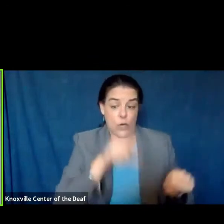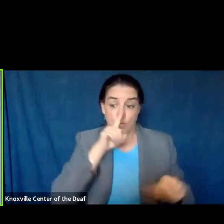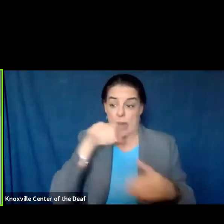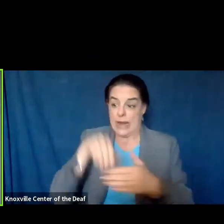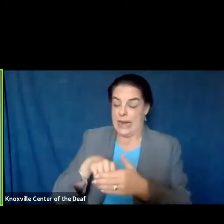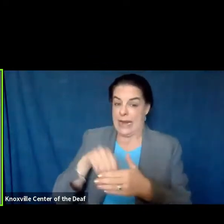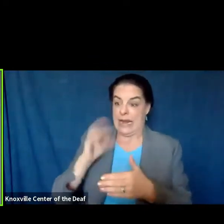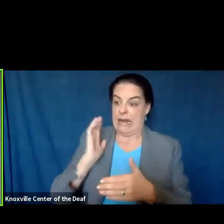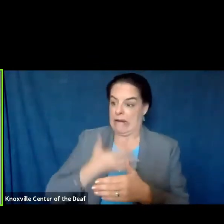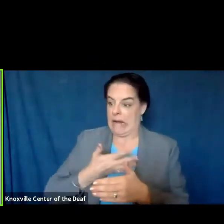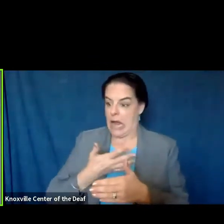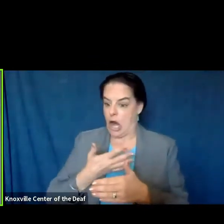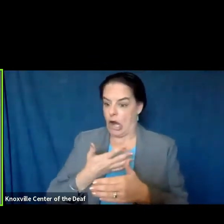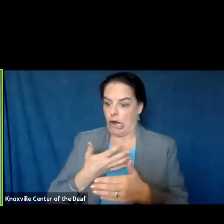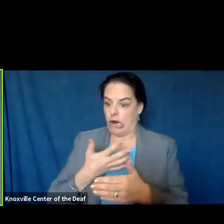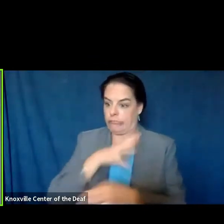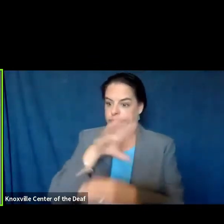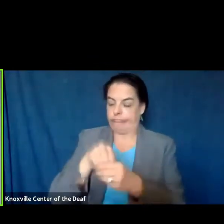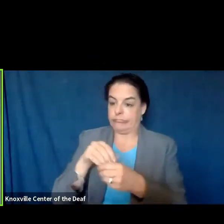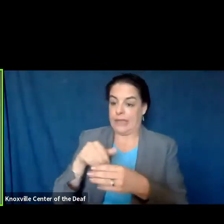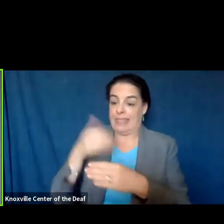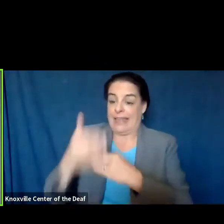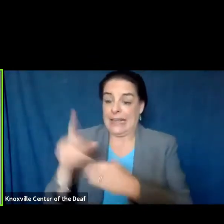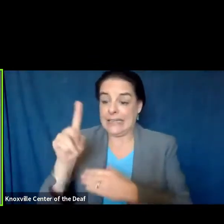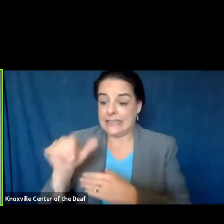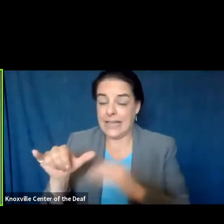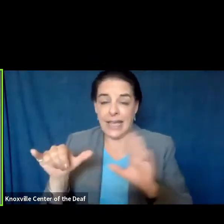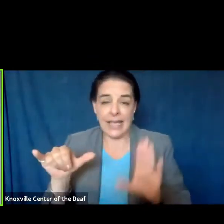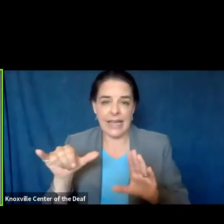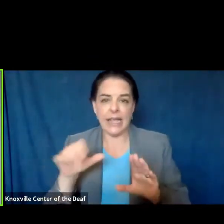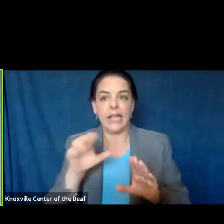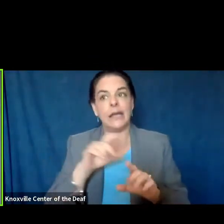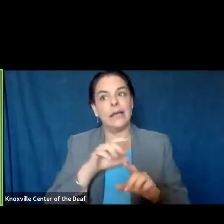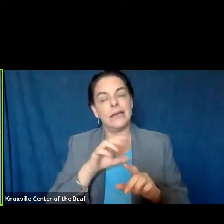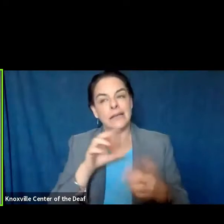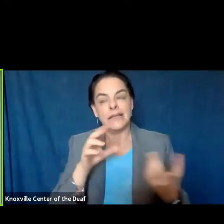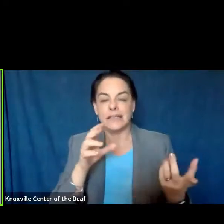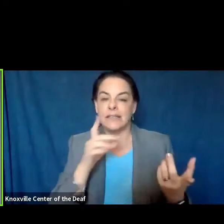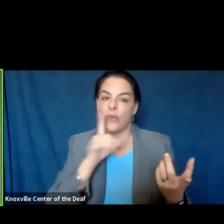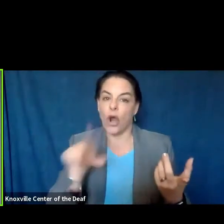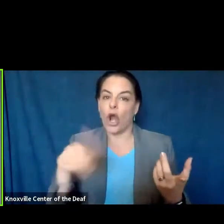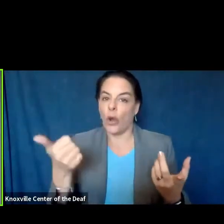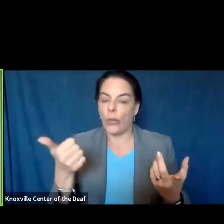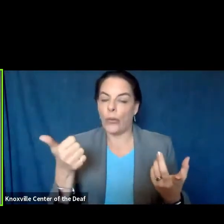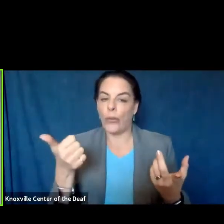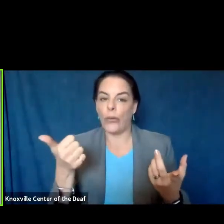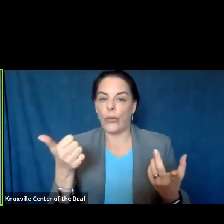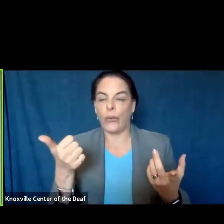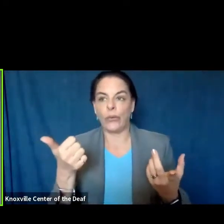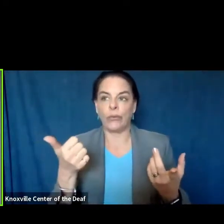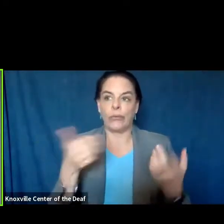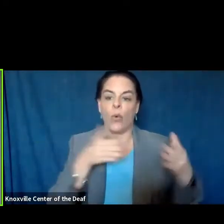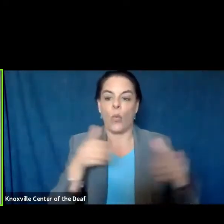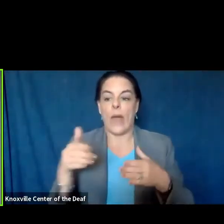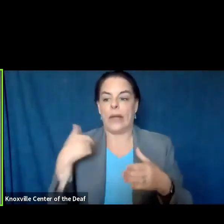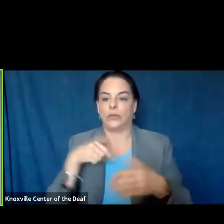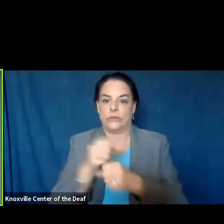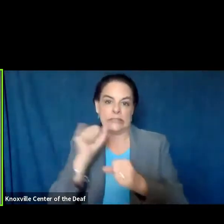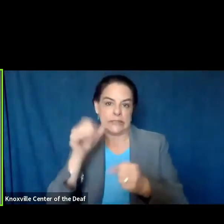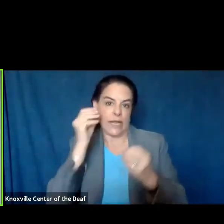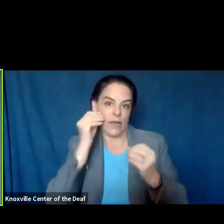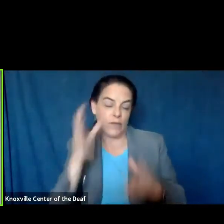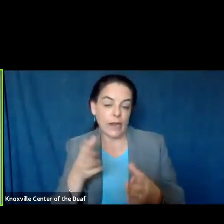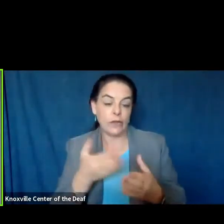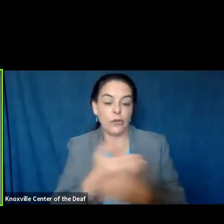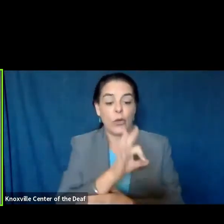line list that next day, by the way. So and so there's other ways that the information comes to us from faxes